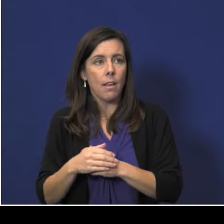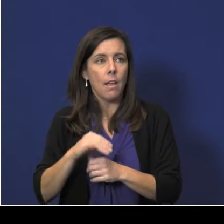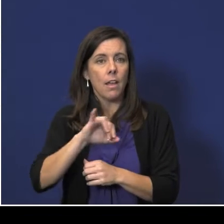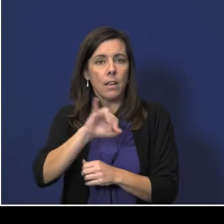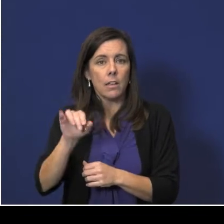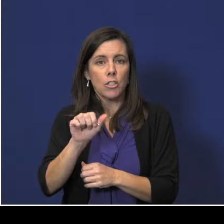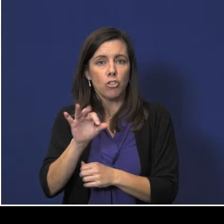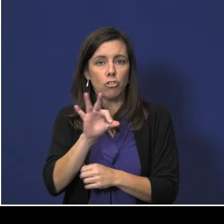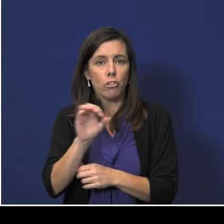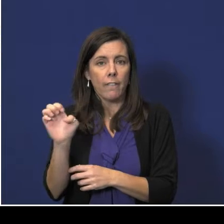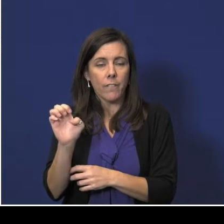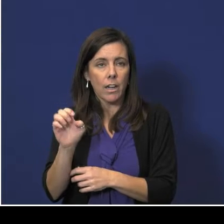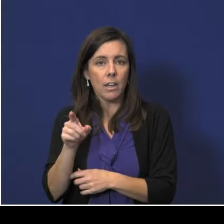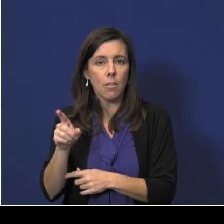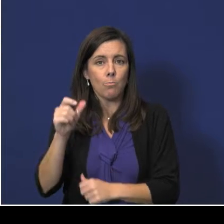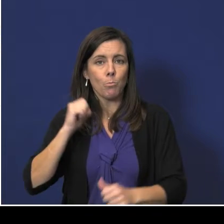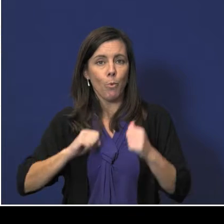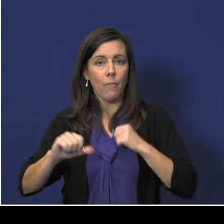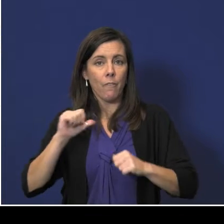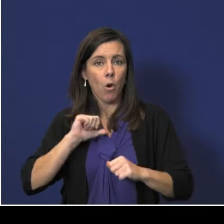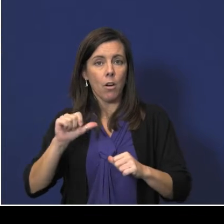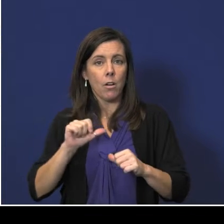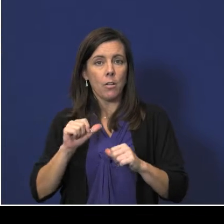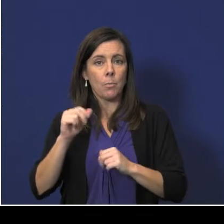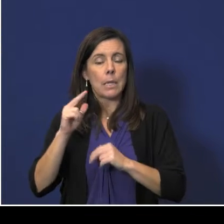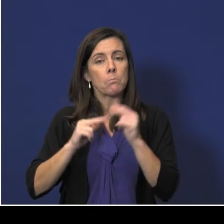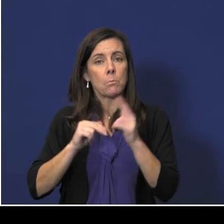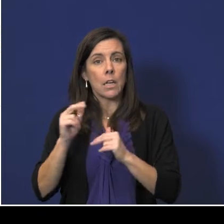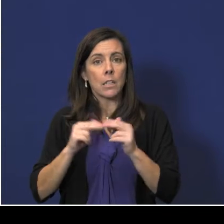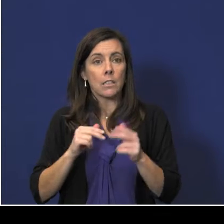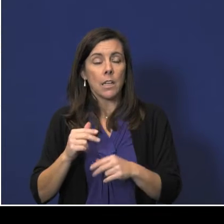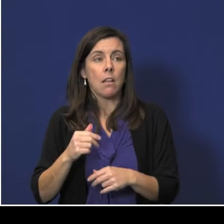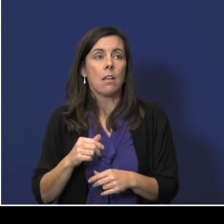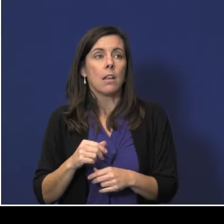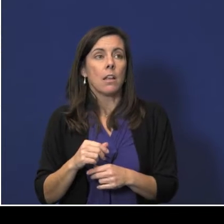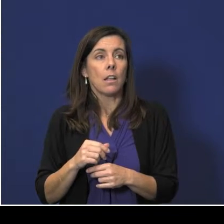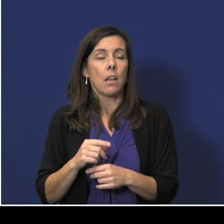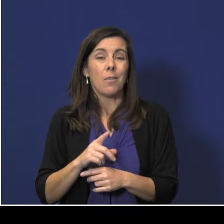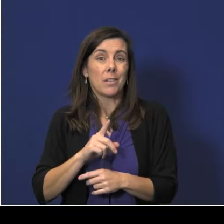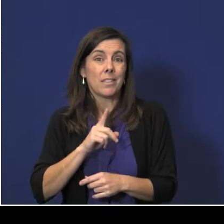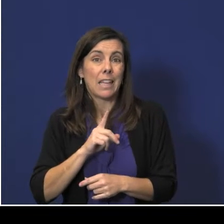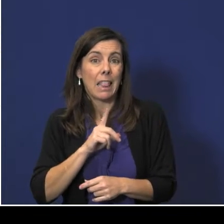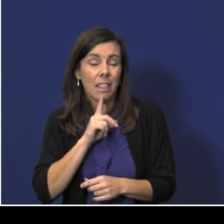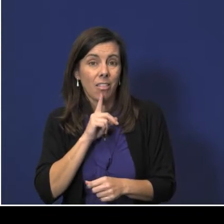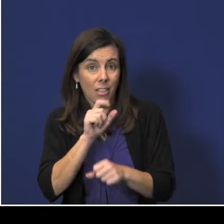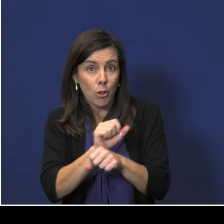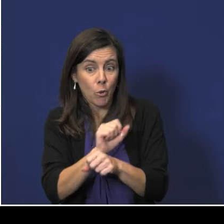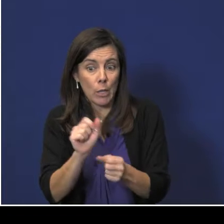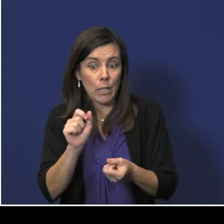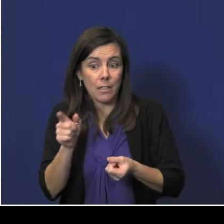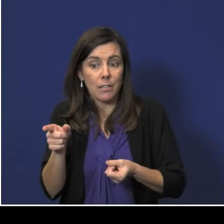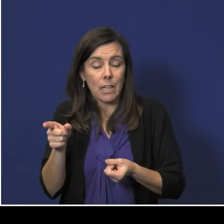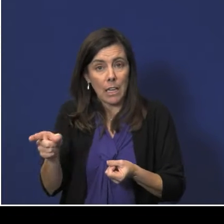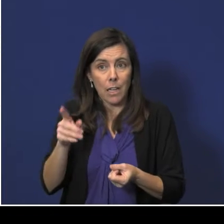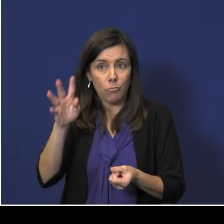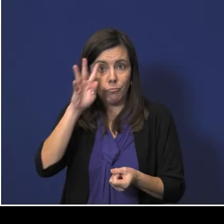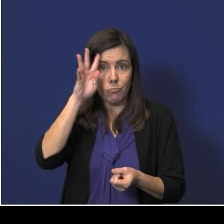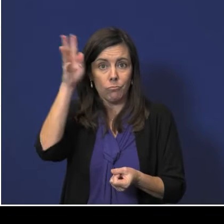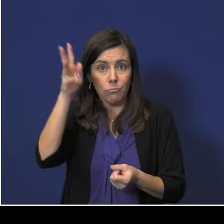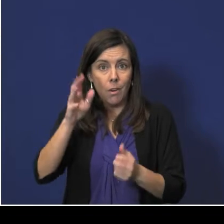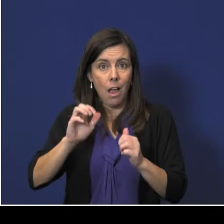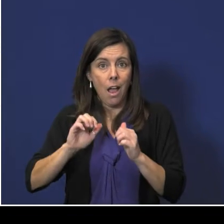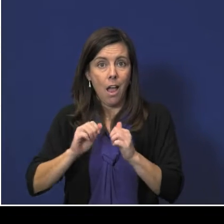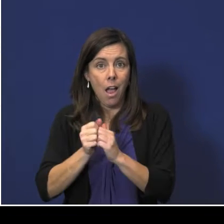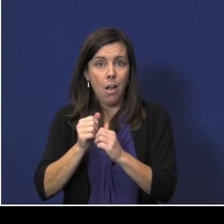venue acousticians. And literally, actually, Mr. Mark Jaffe literally wrote the book on acoustics on auditoriums